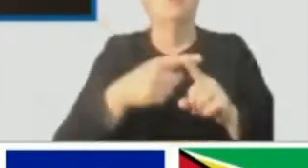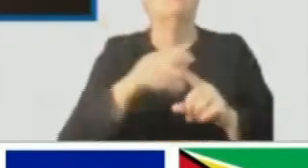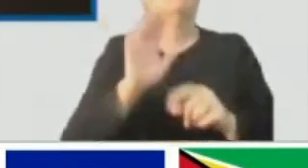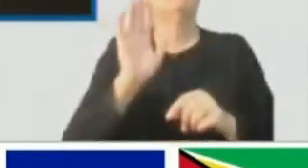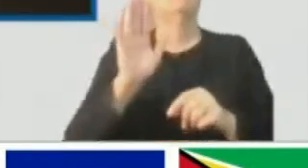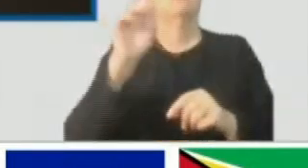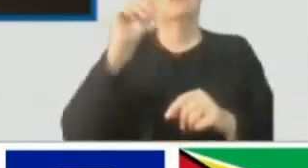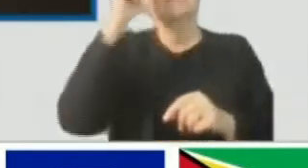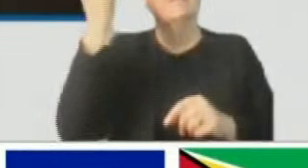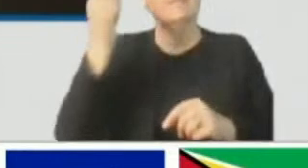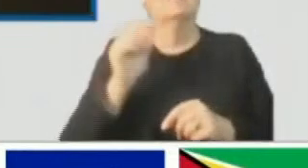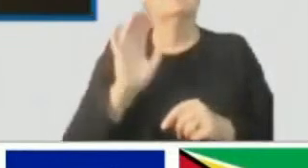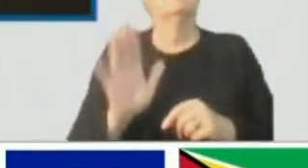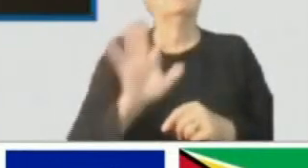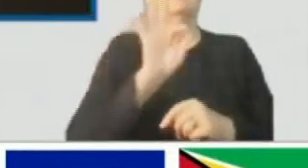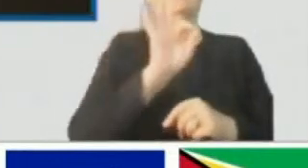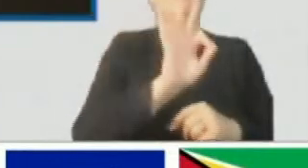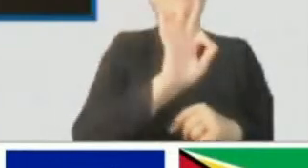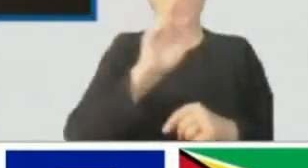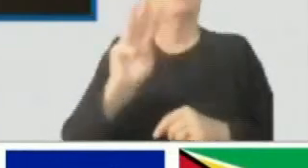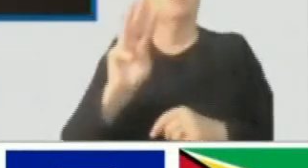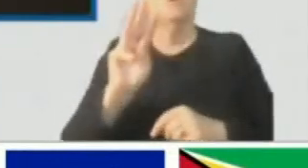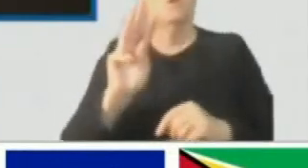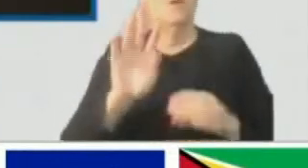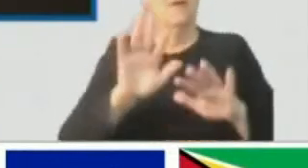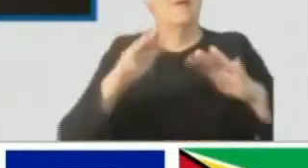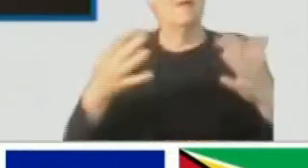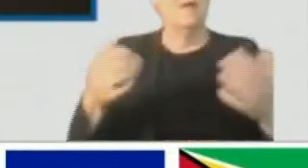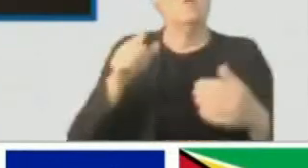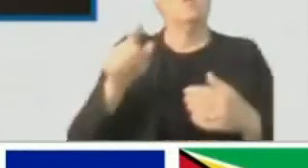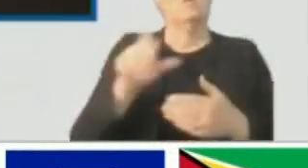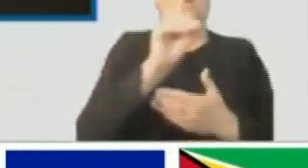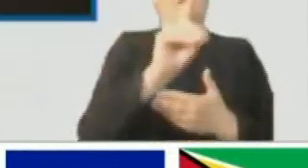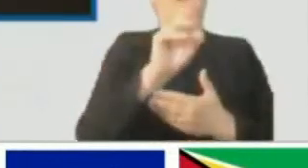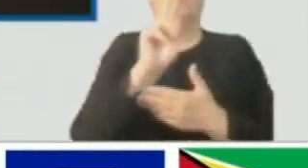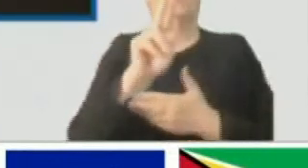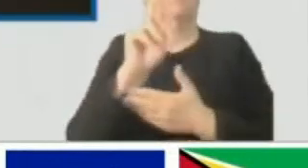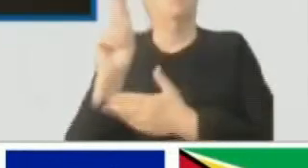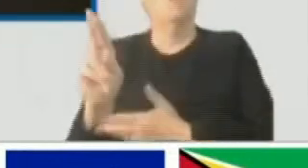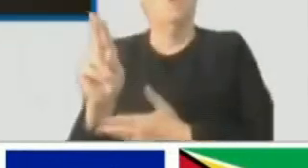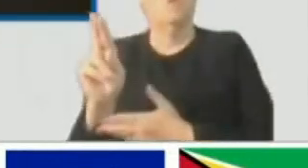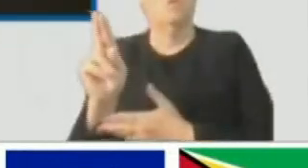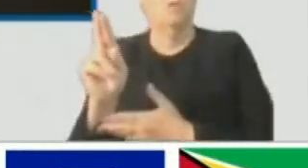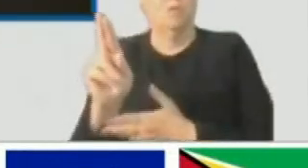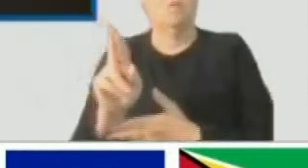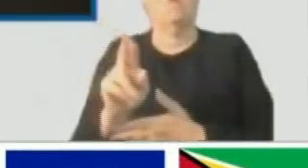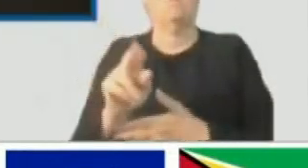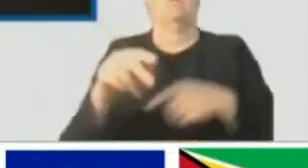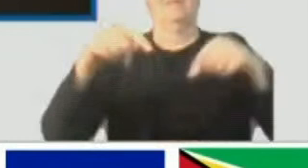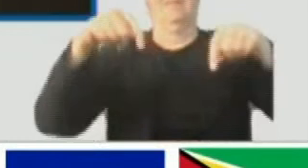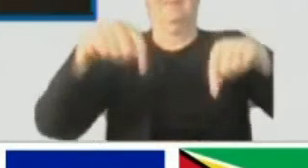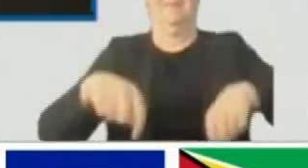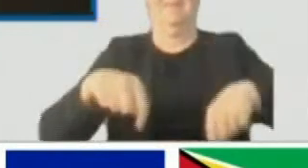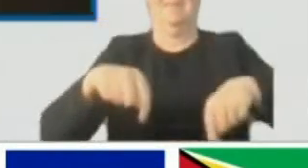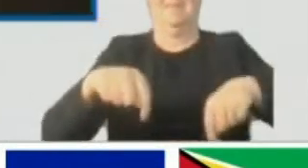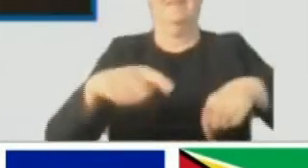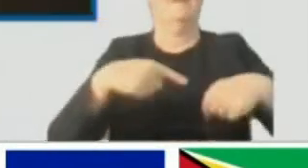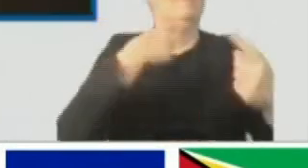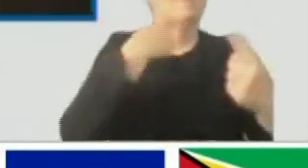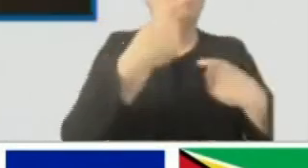reduction through this regional platform. The reality of